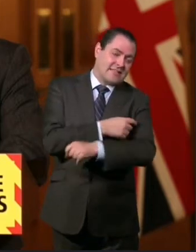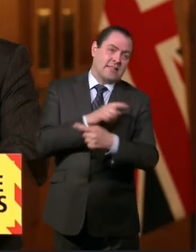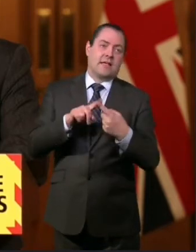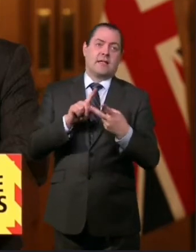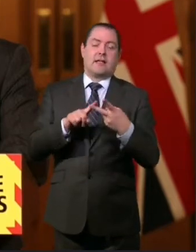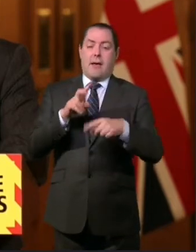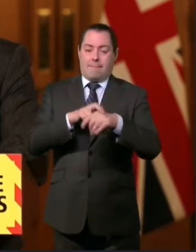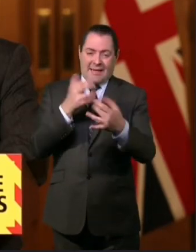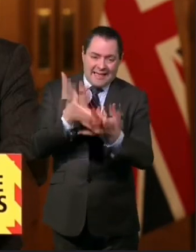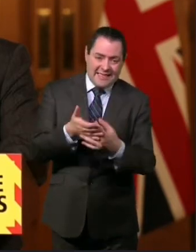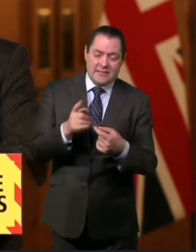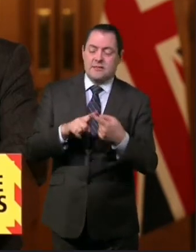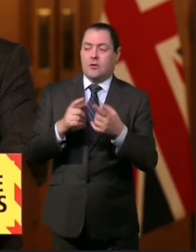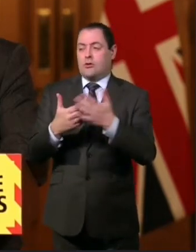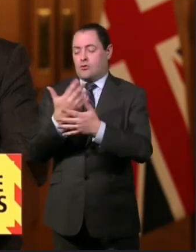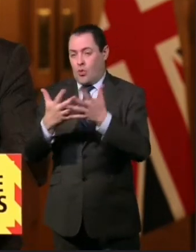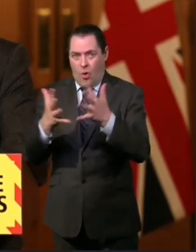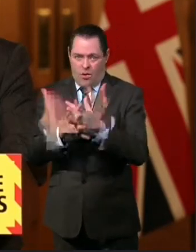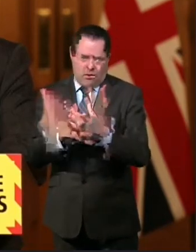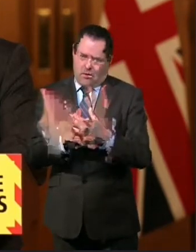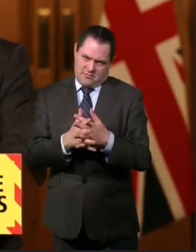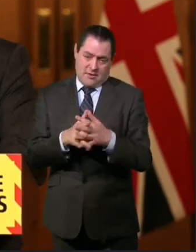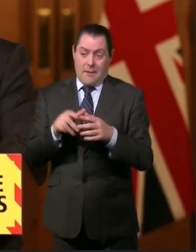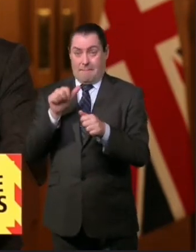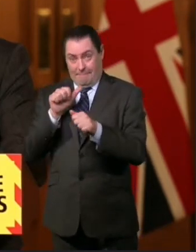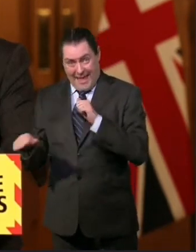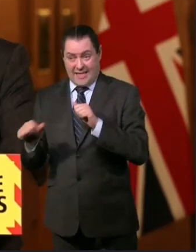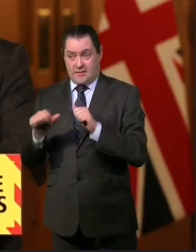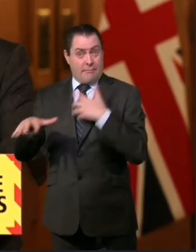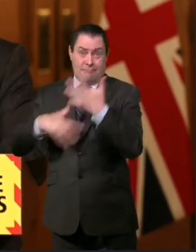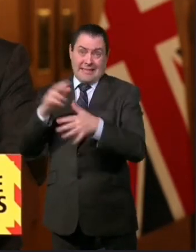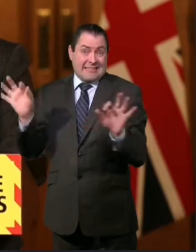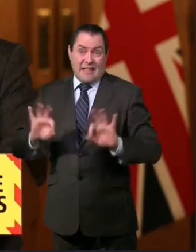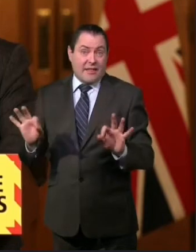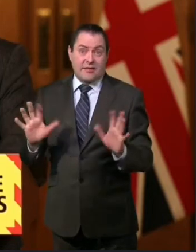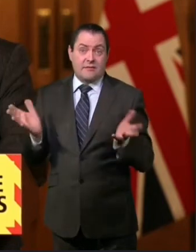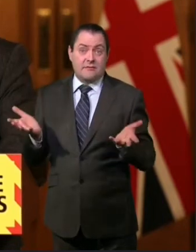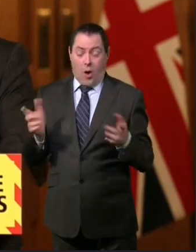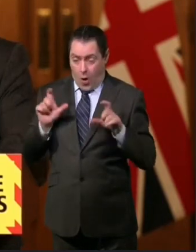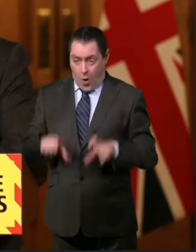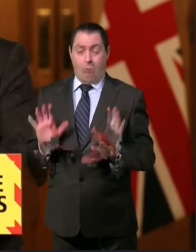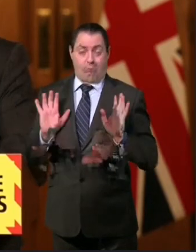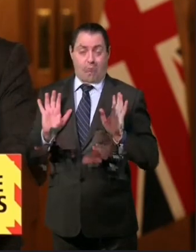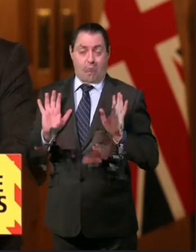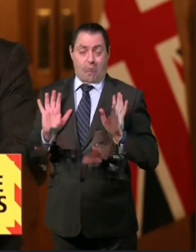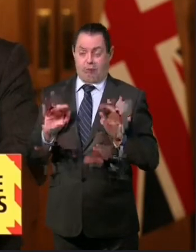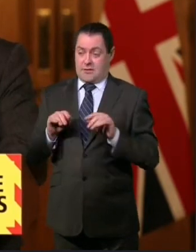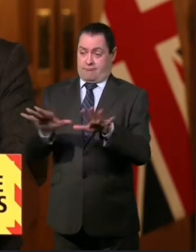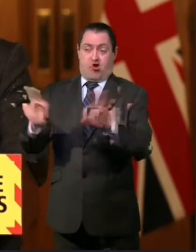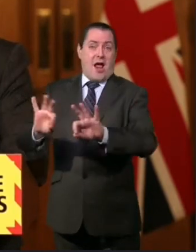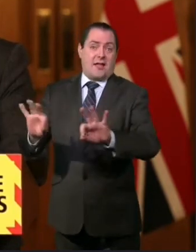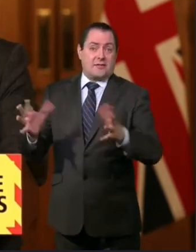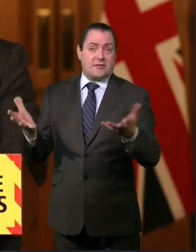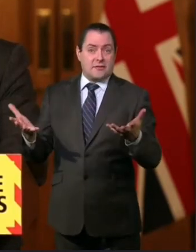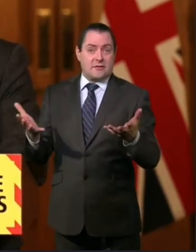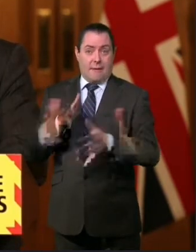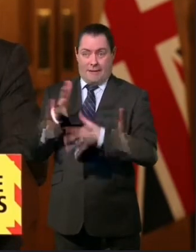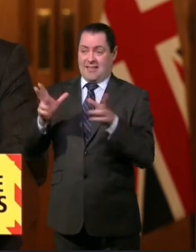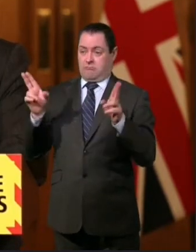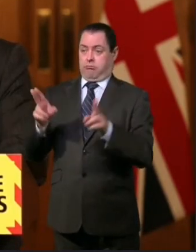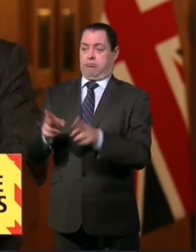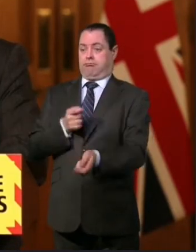the government. And that's what it takes. The rules are very, very clear. Stay at home, and unless you have a very, very good